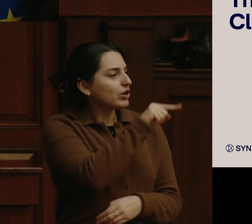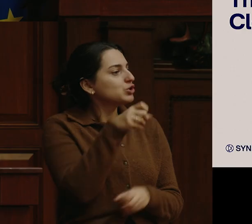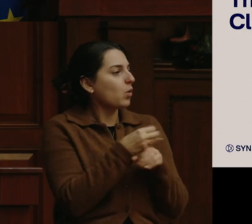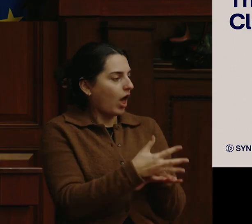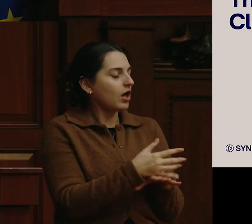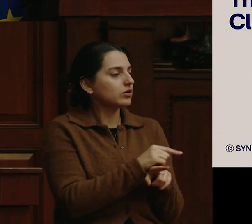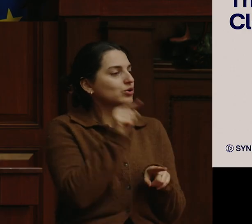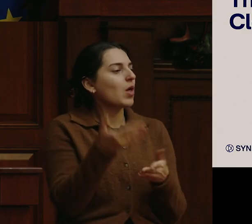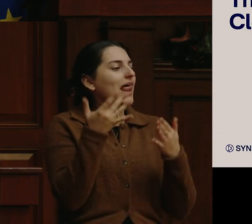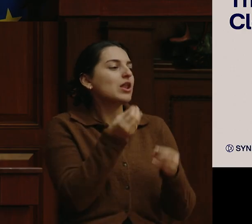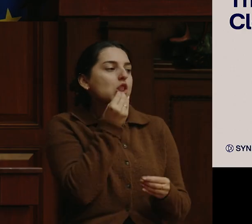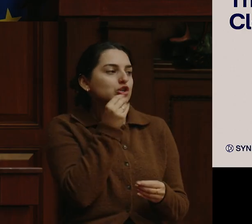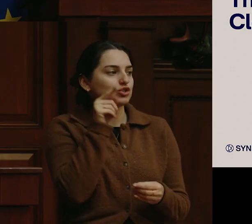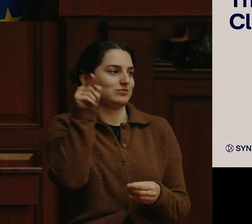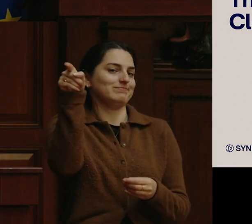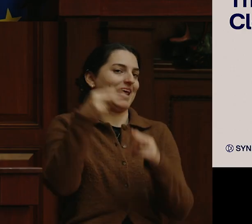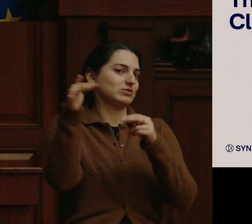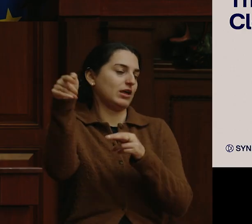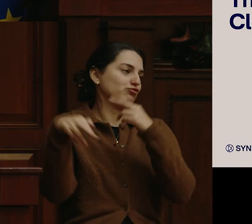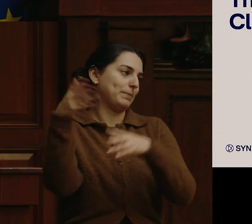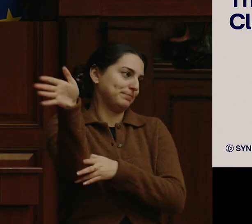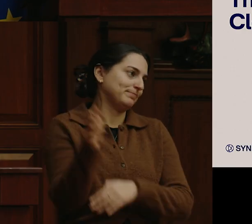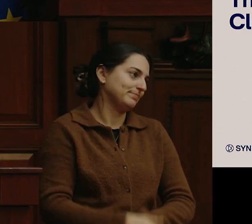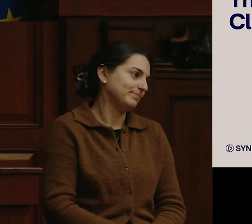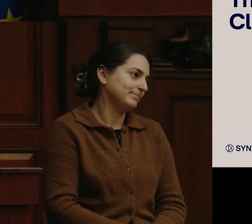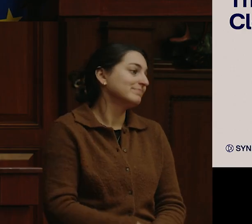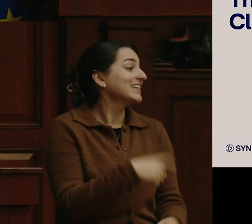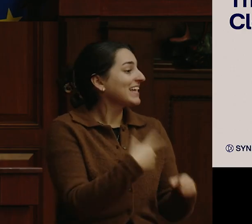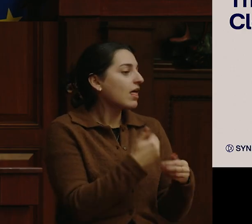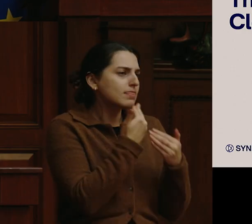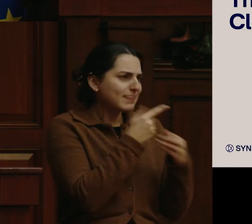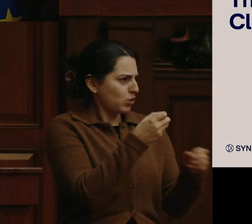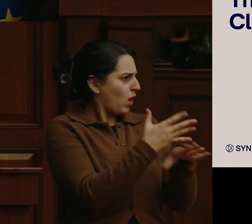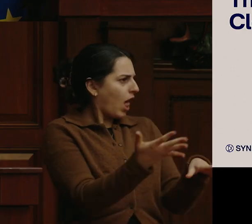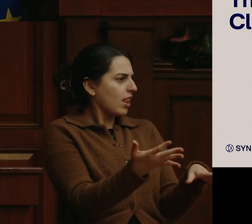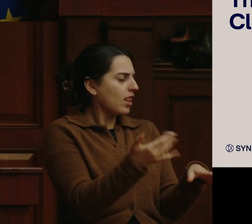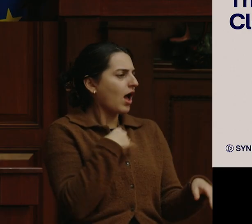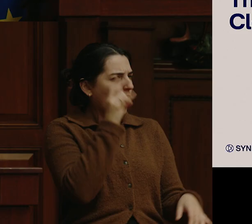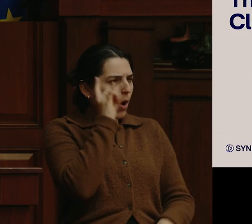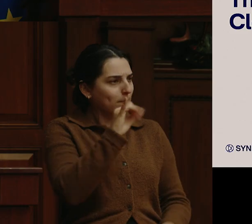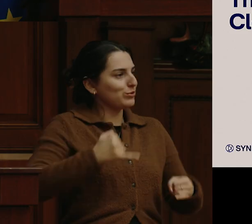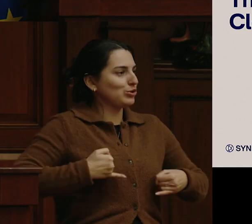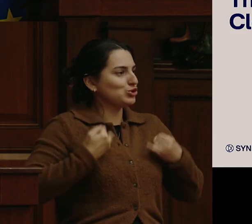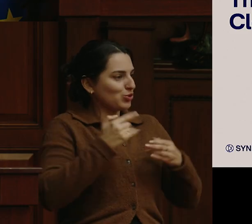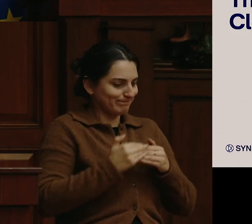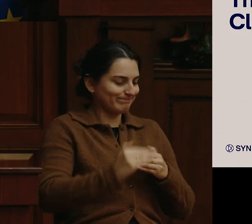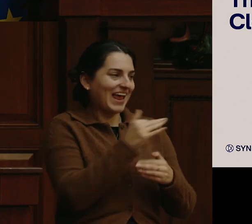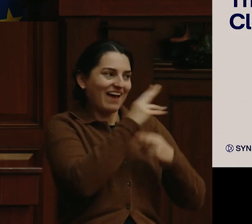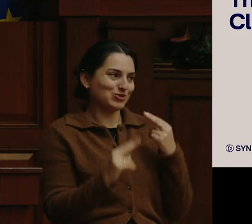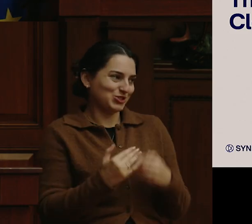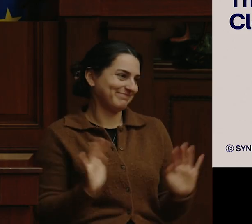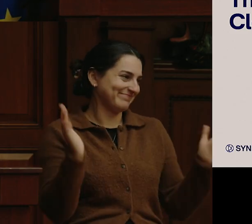you to a light lunch which will be served outside. Once again, thank you everybody, and I hope that you enjoy the rest of your